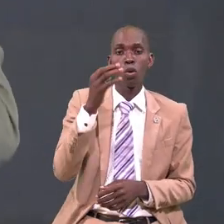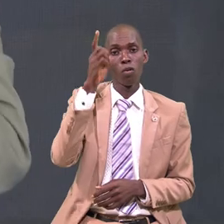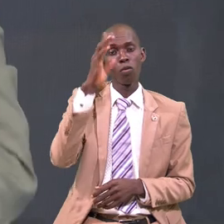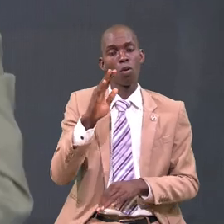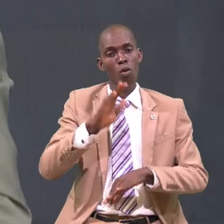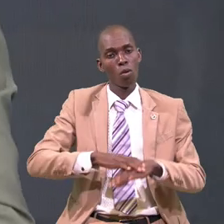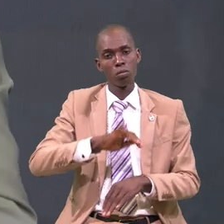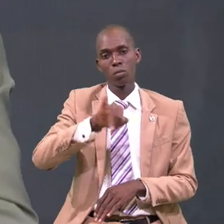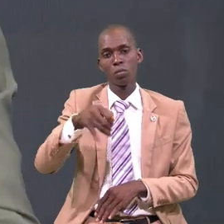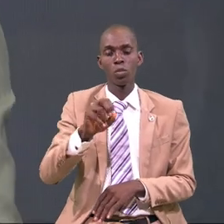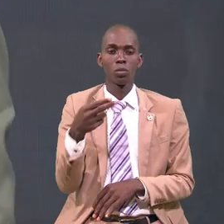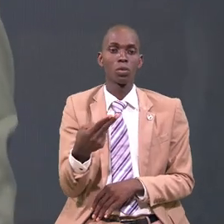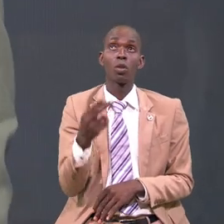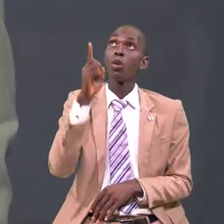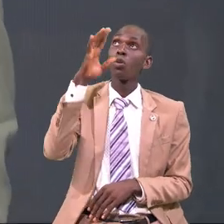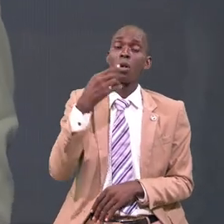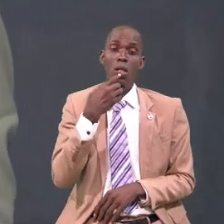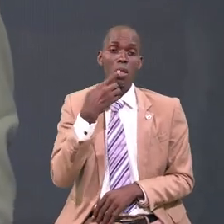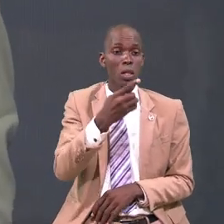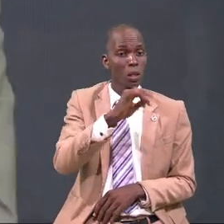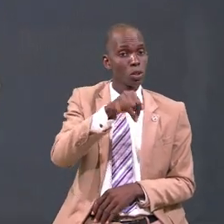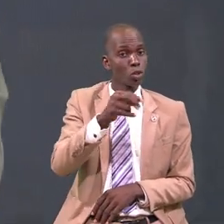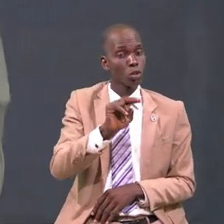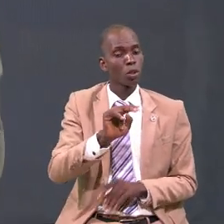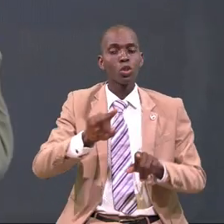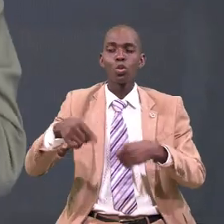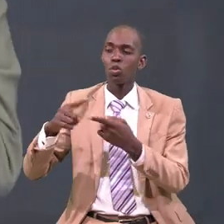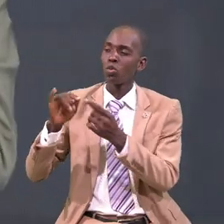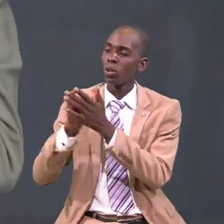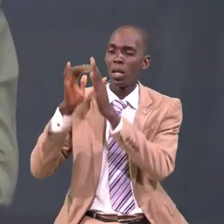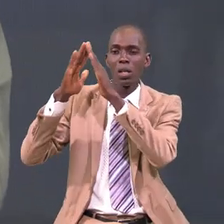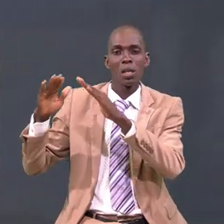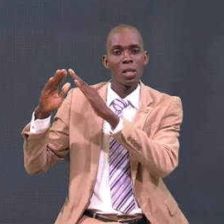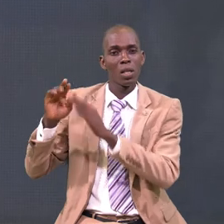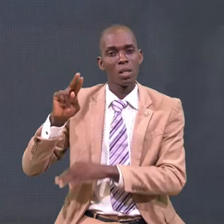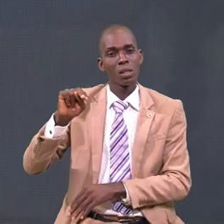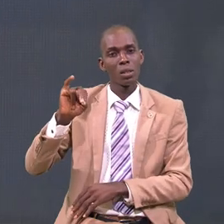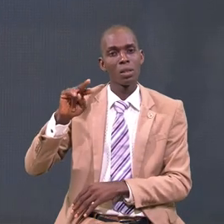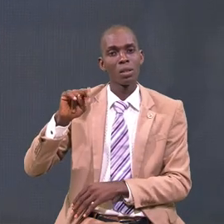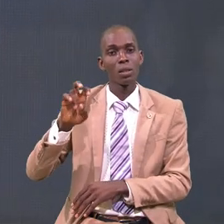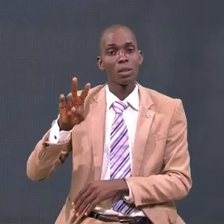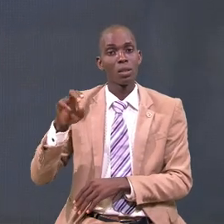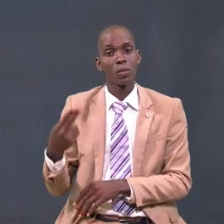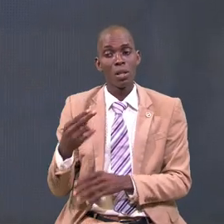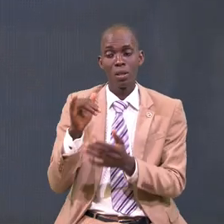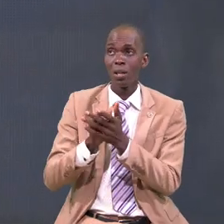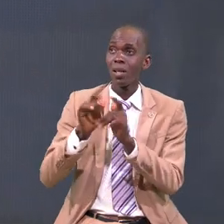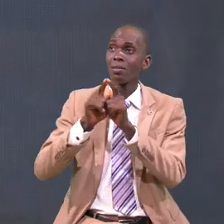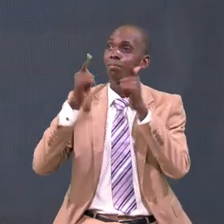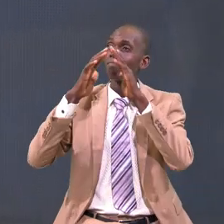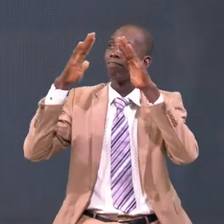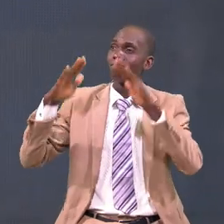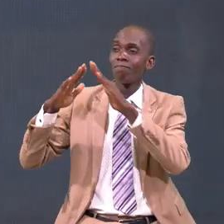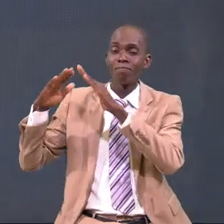He said, go unto Nineveh, that great city, and preach unto it